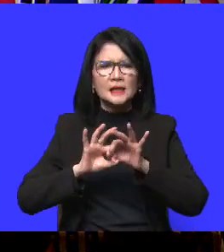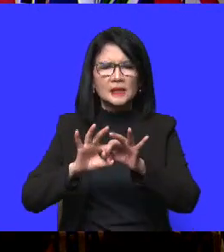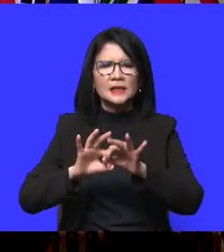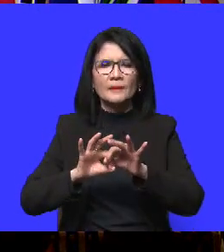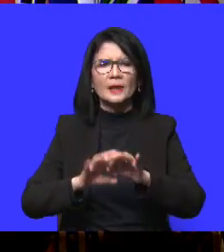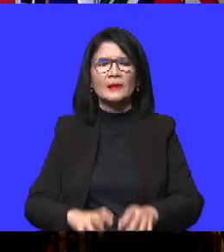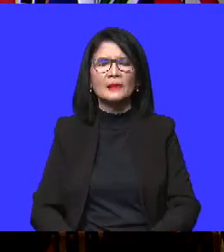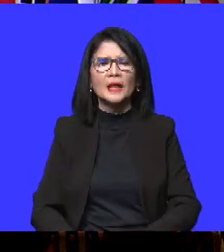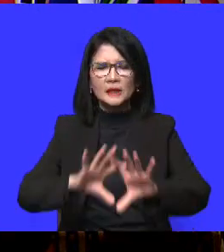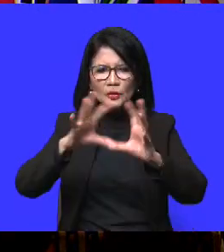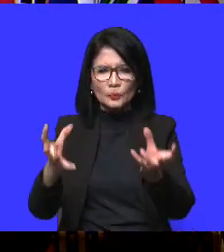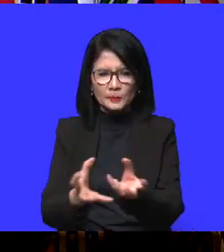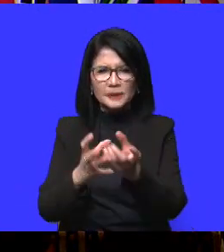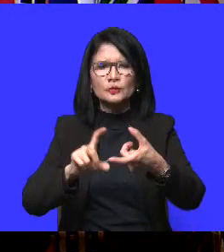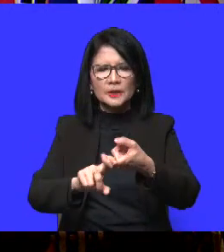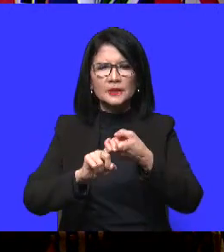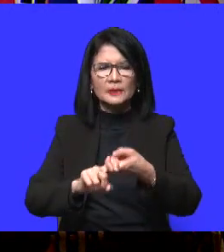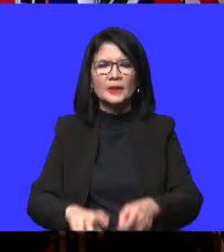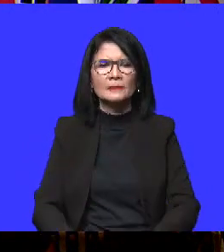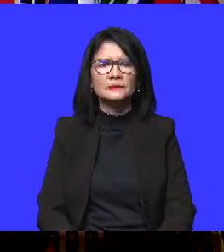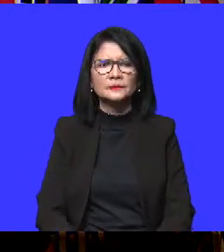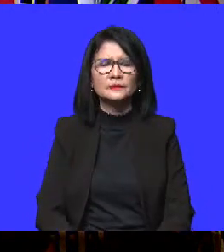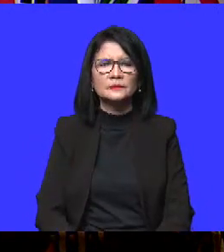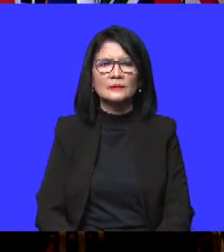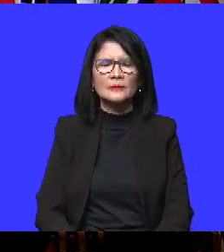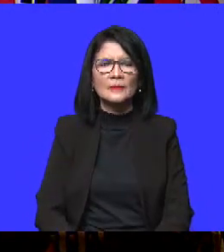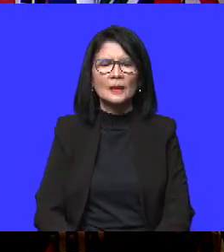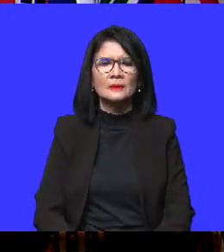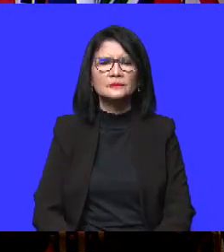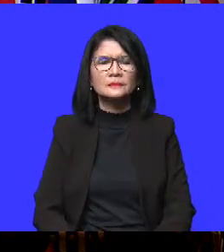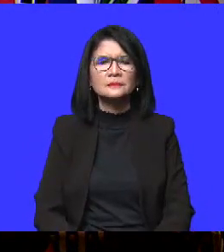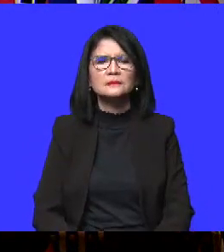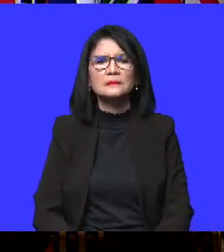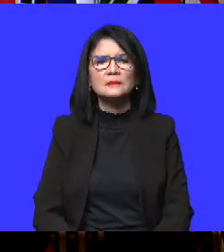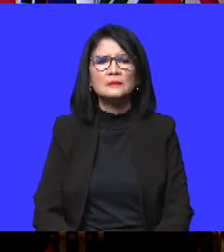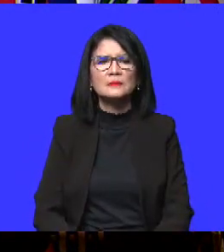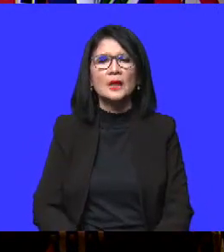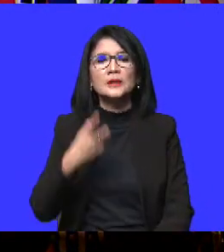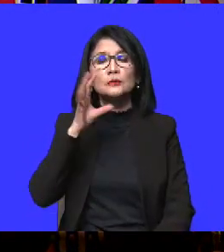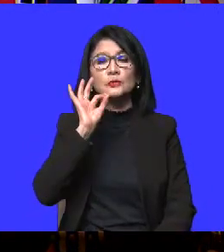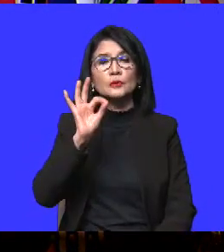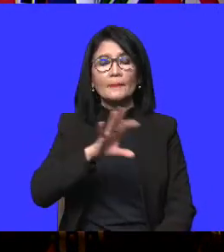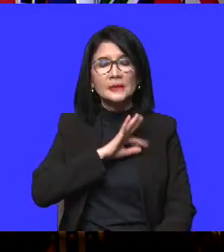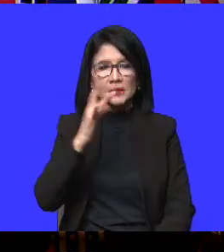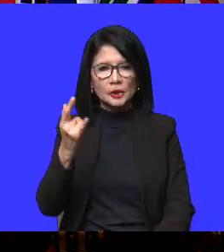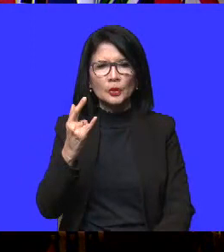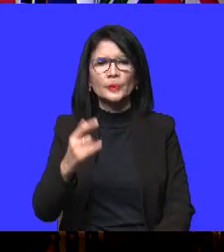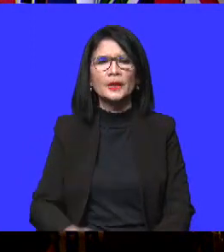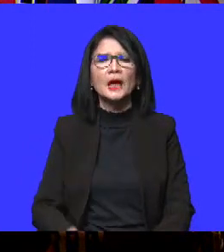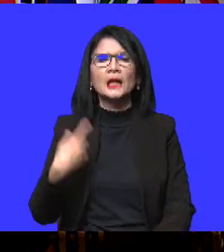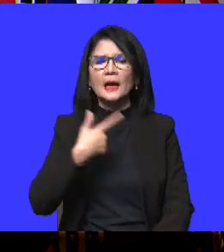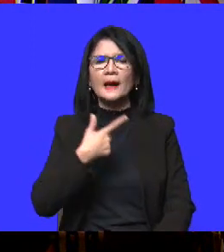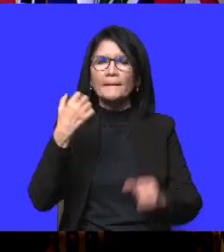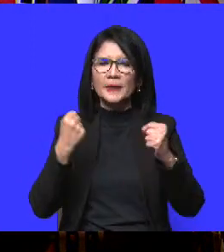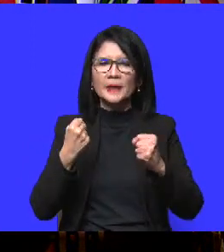global coordination. Let me conclude with a word of congratulations to President Jokowi. When we sat together